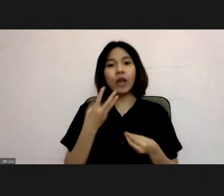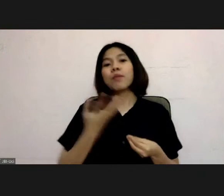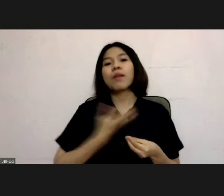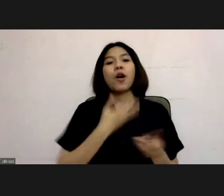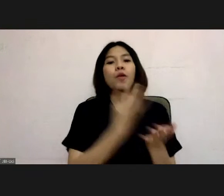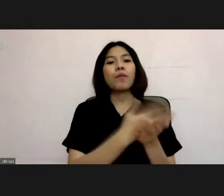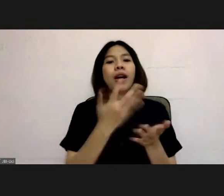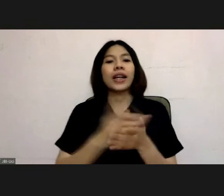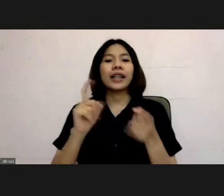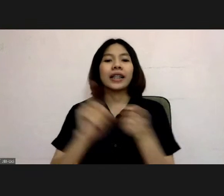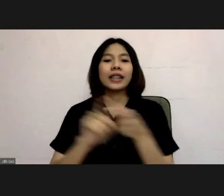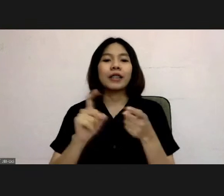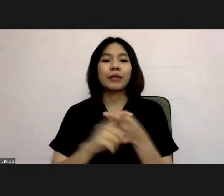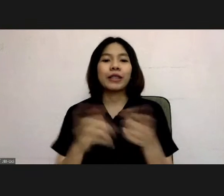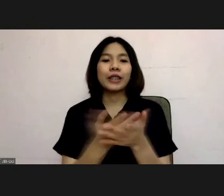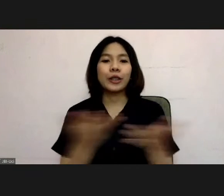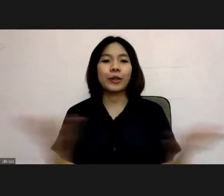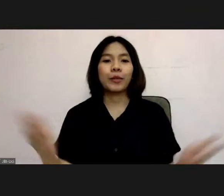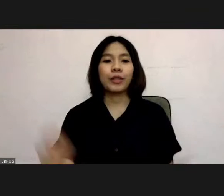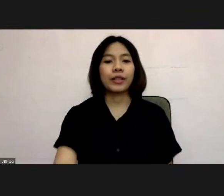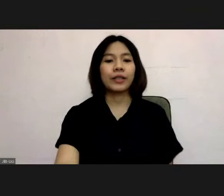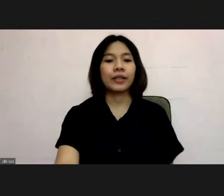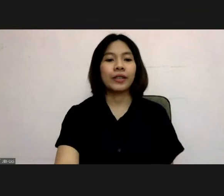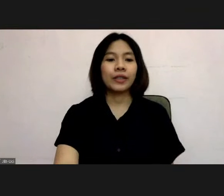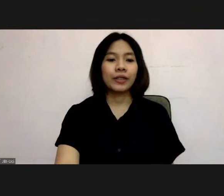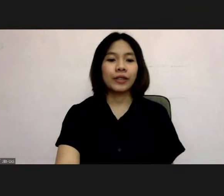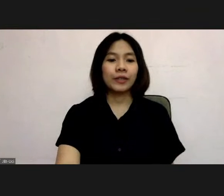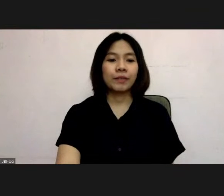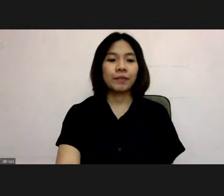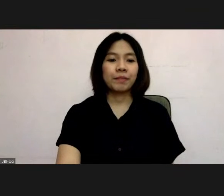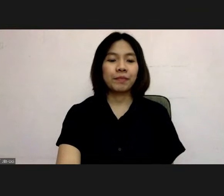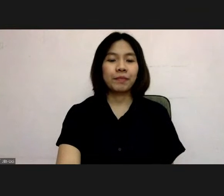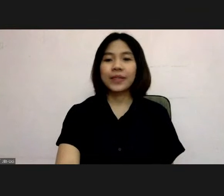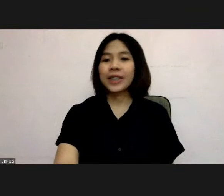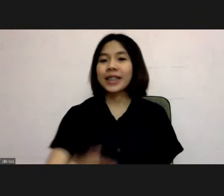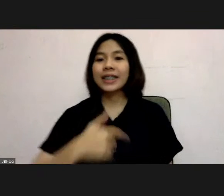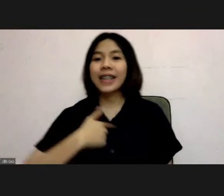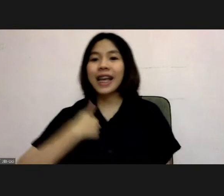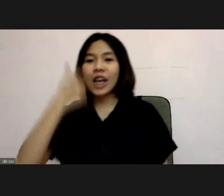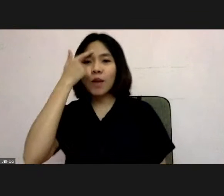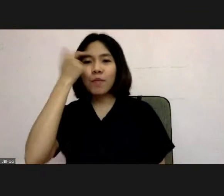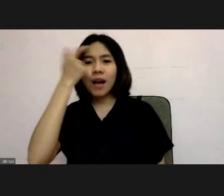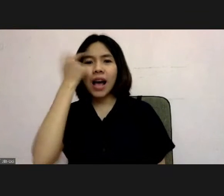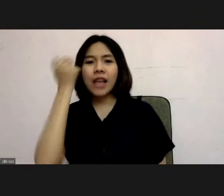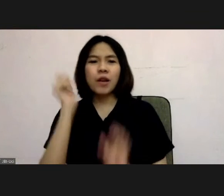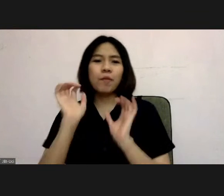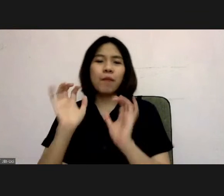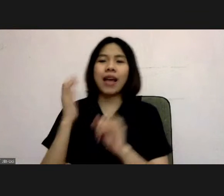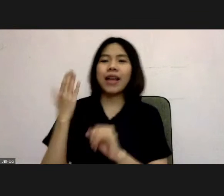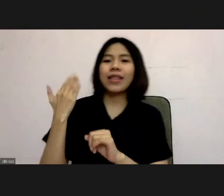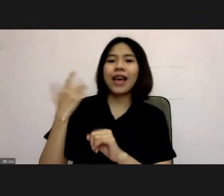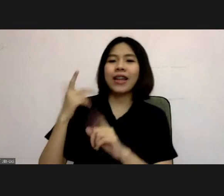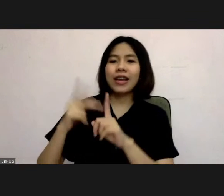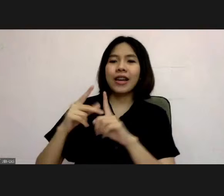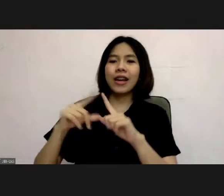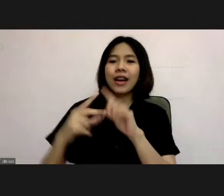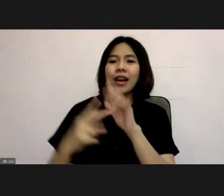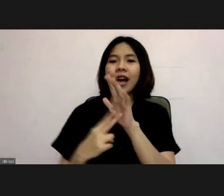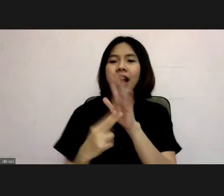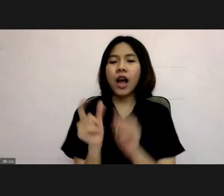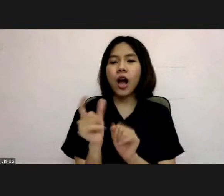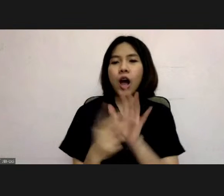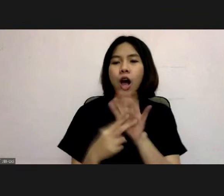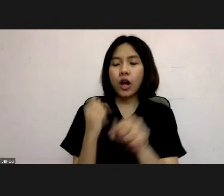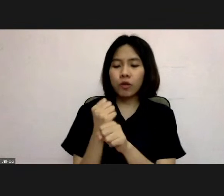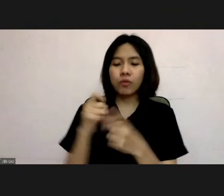speaking, I learned quite a lot from them. And while the other first two speakers were speaking more on the